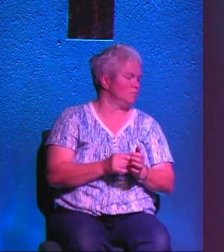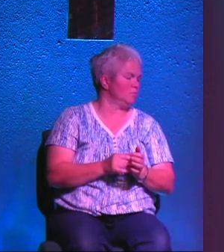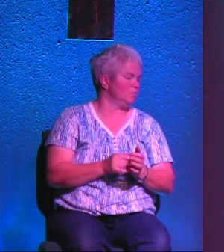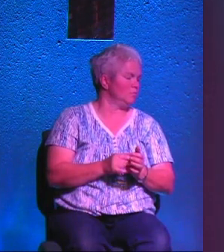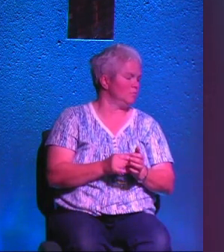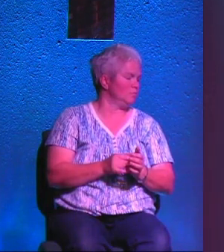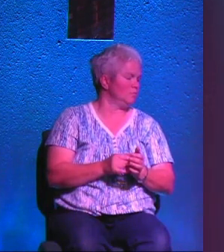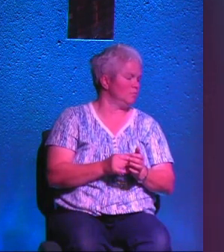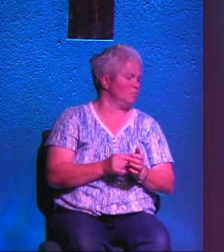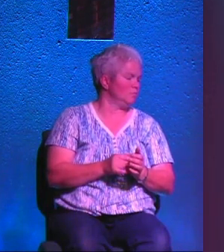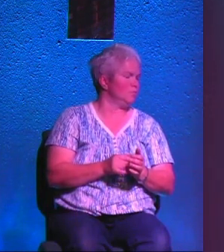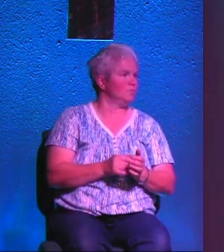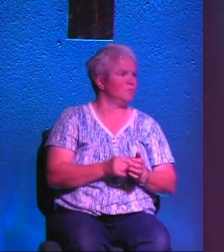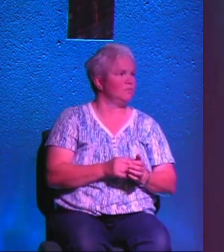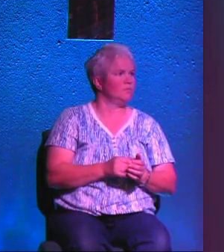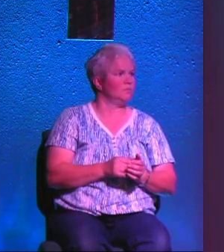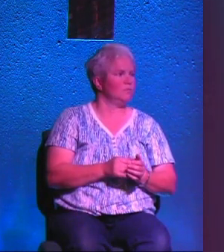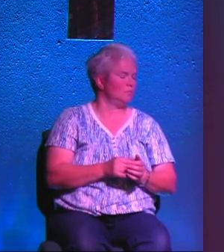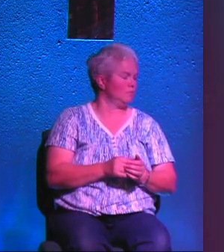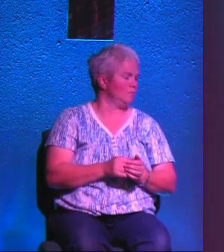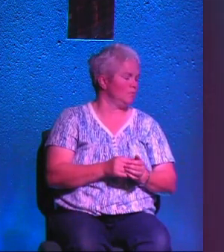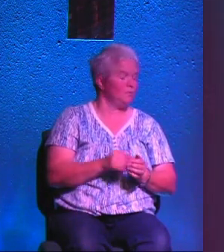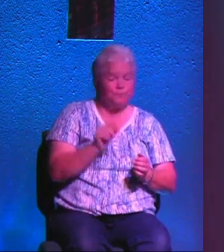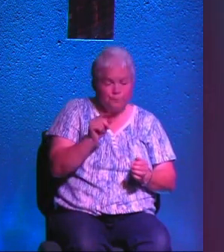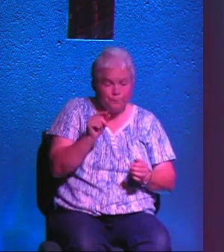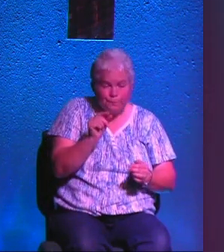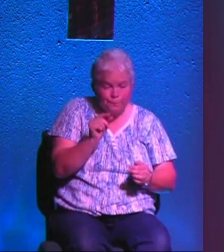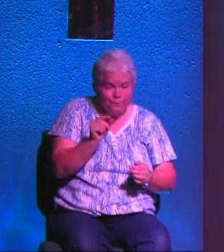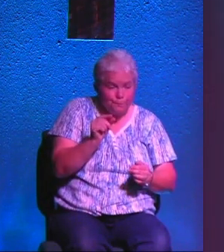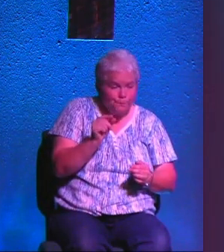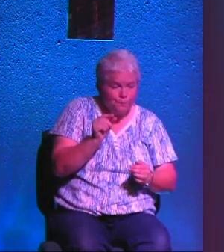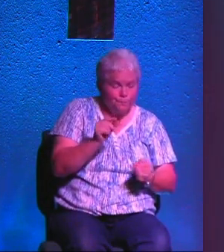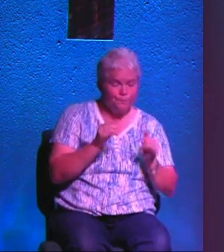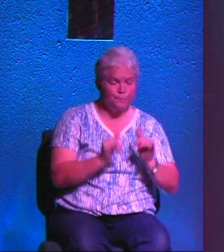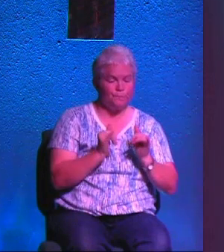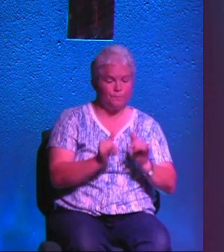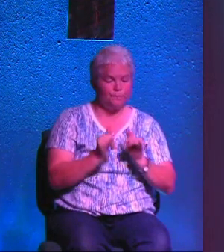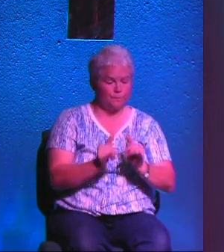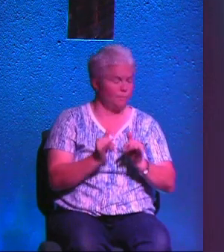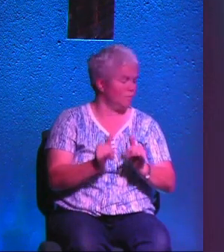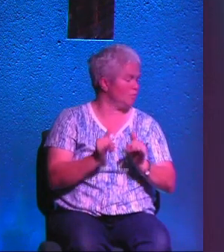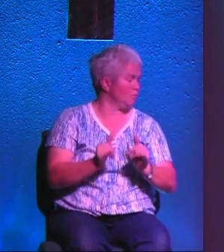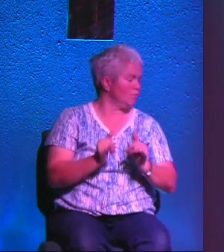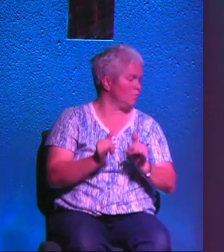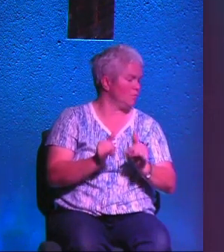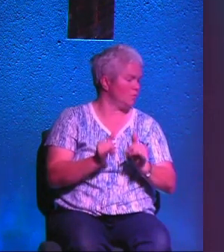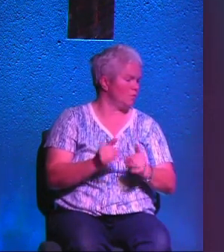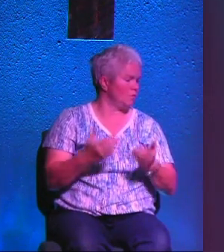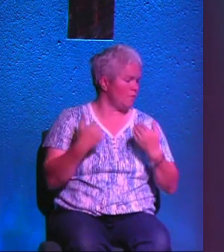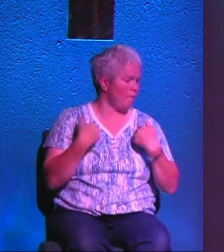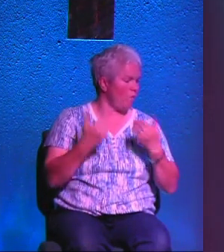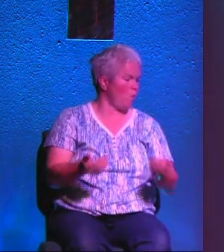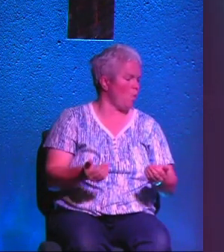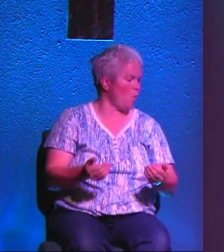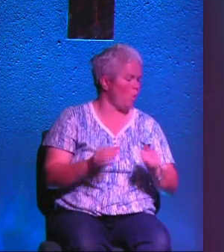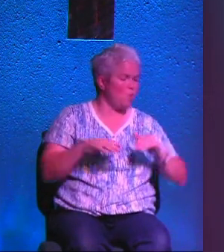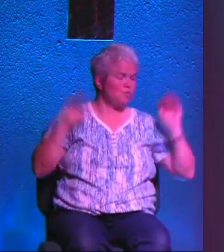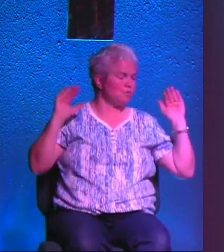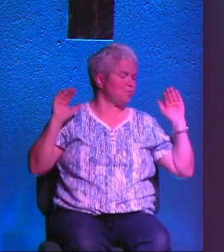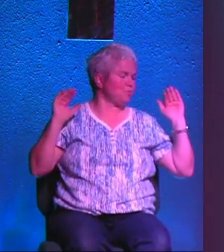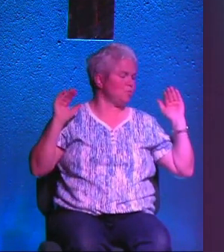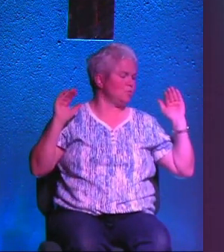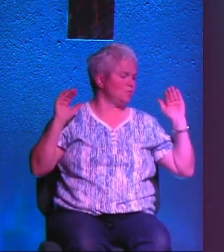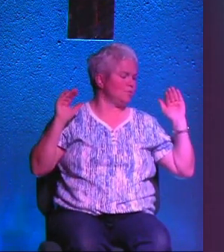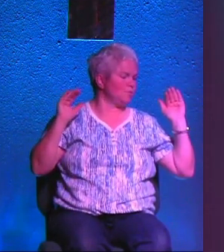about Jesus, but I'll say this. There's this little teensy tiny part that we play, and that is to simply surrender and accept the